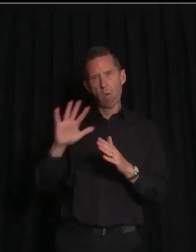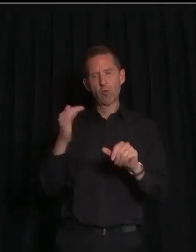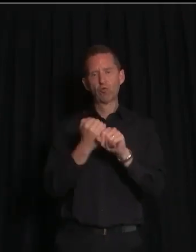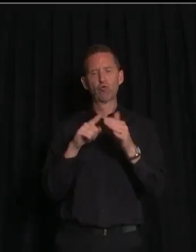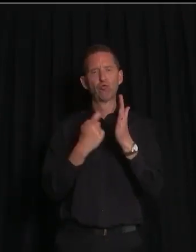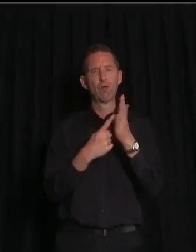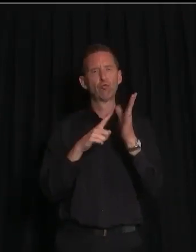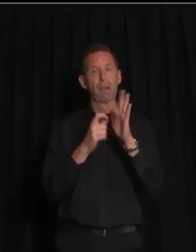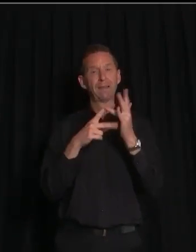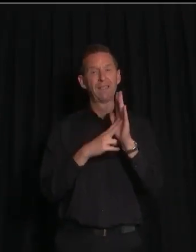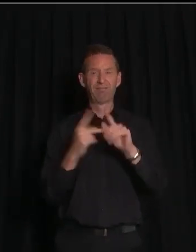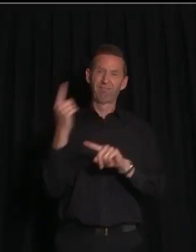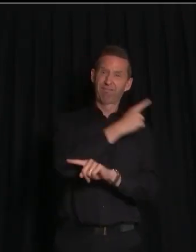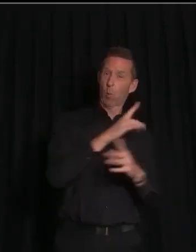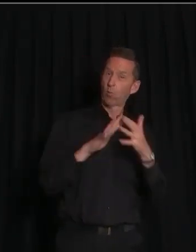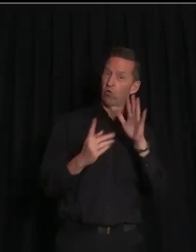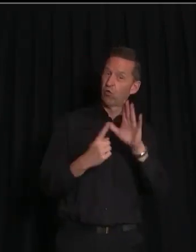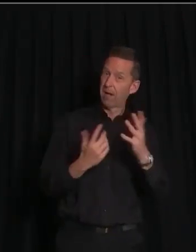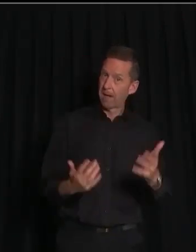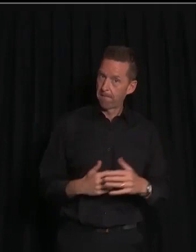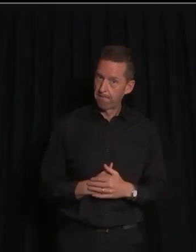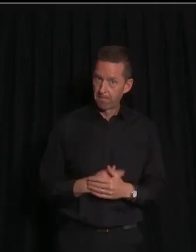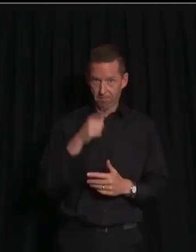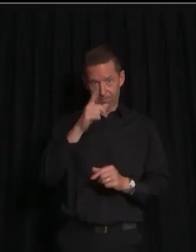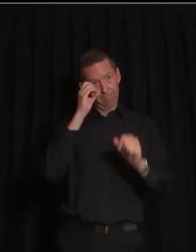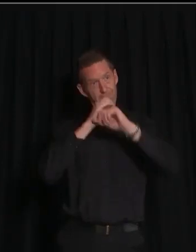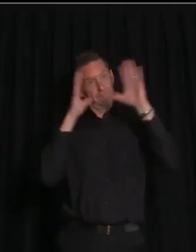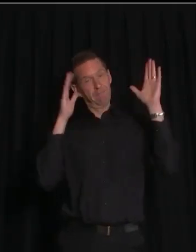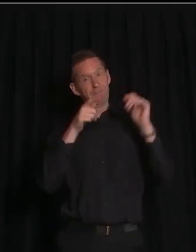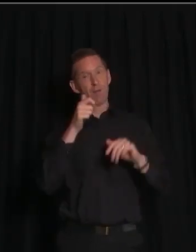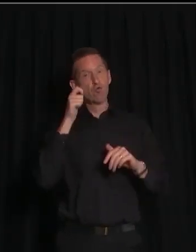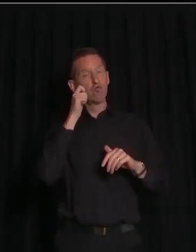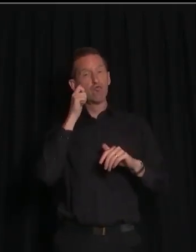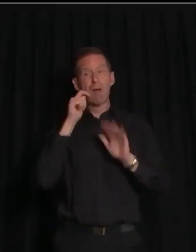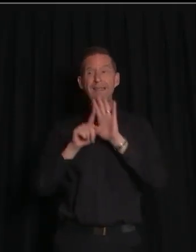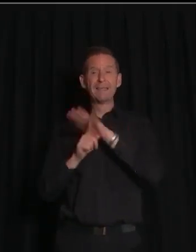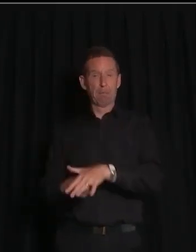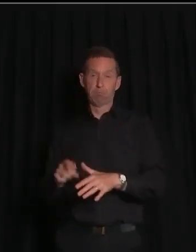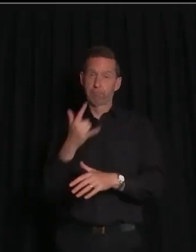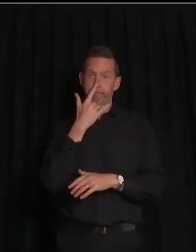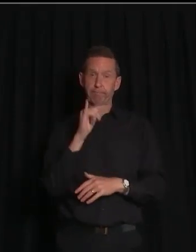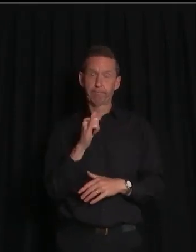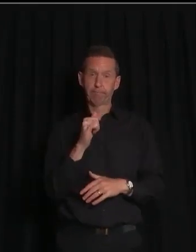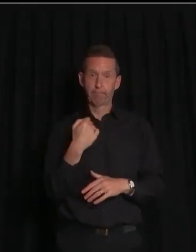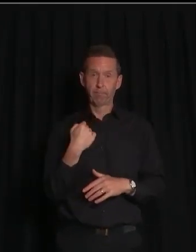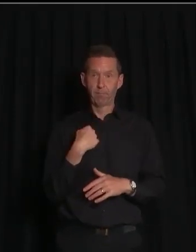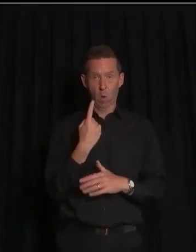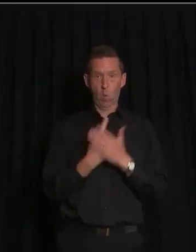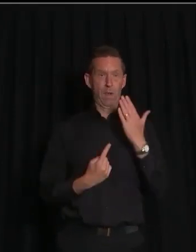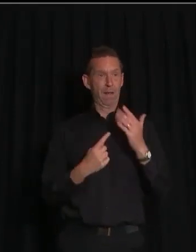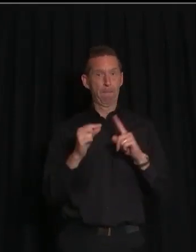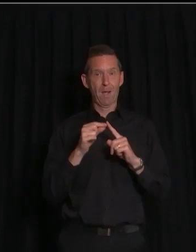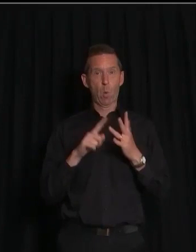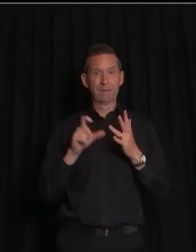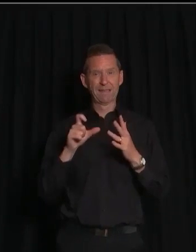Western Australia. So you can imagine the racism, being like the only POC in the